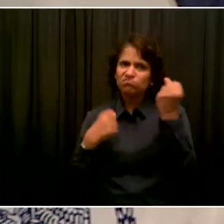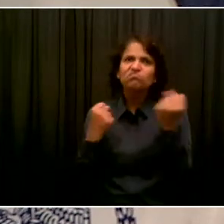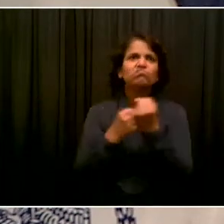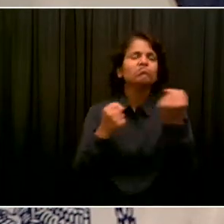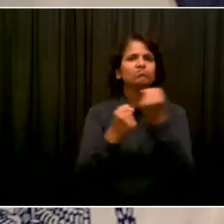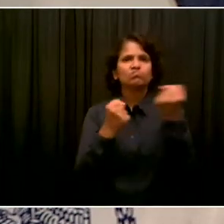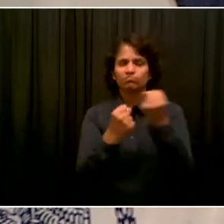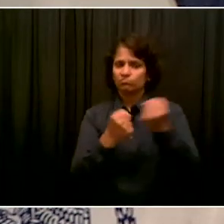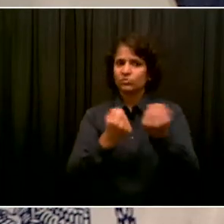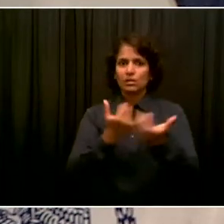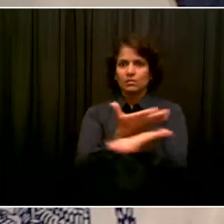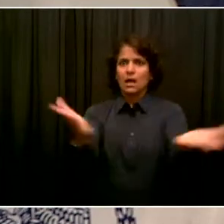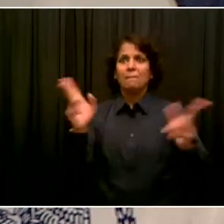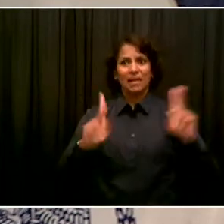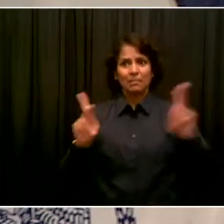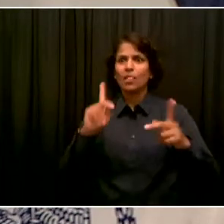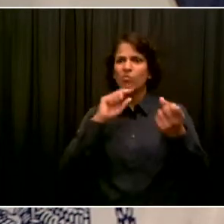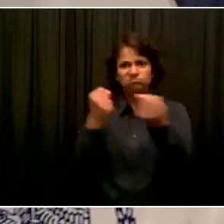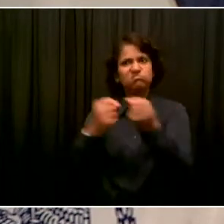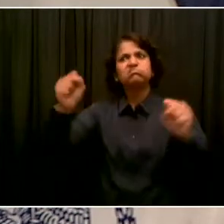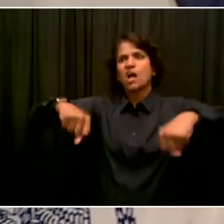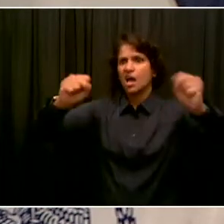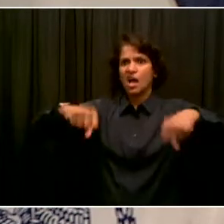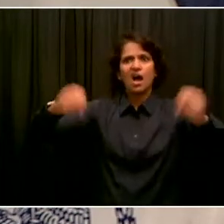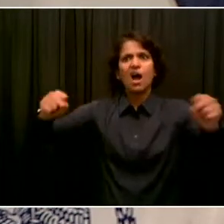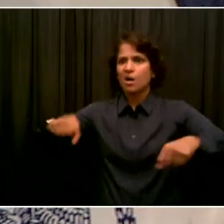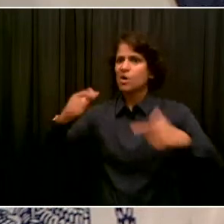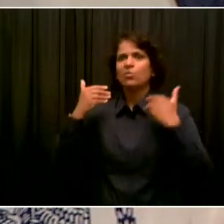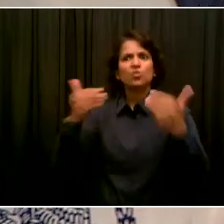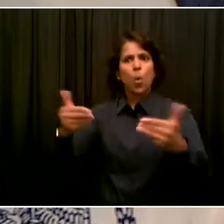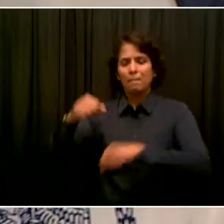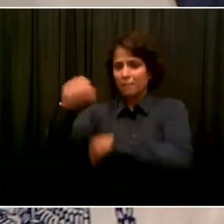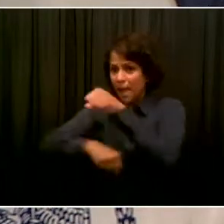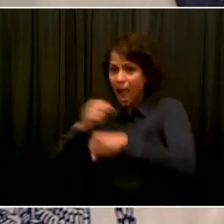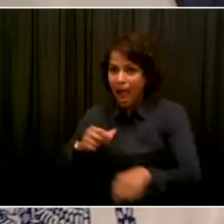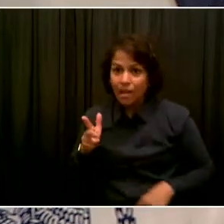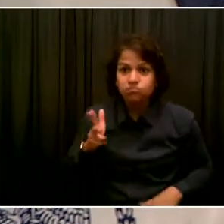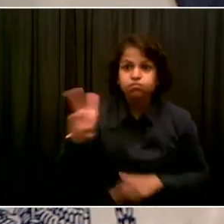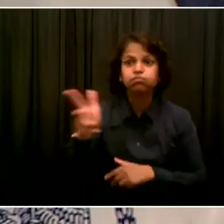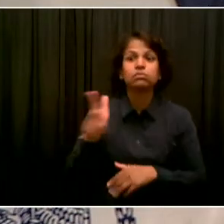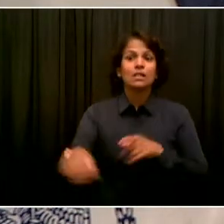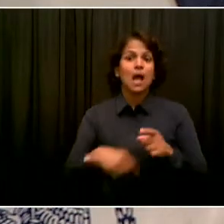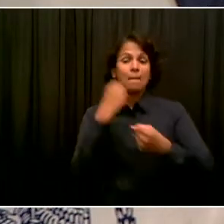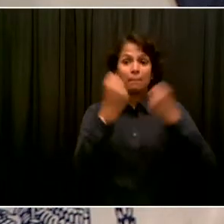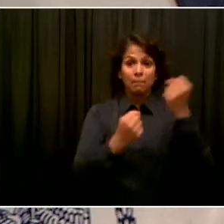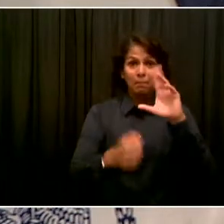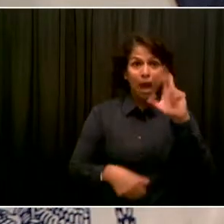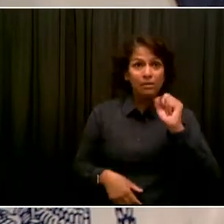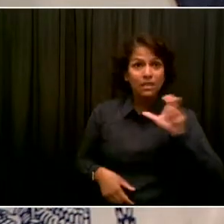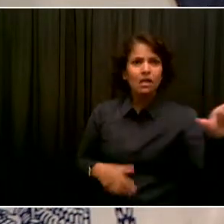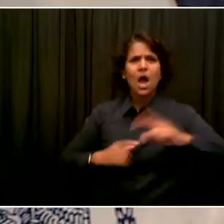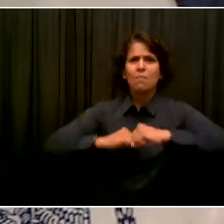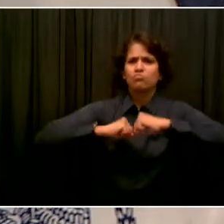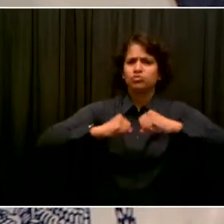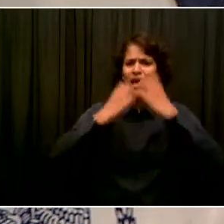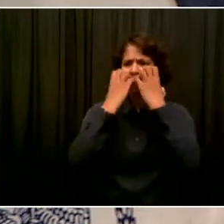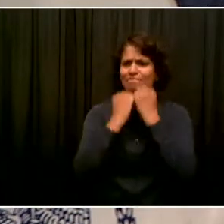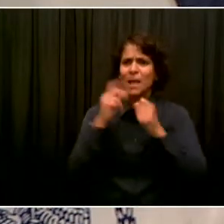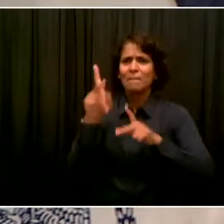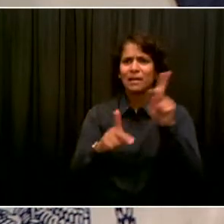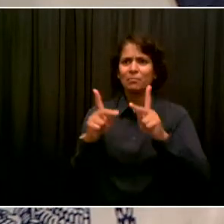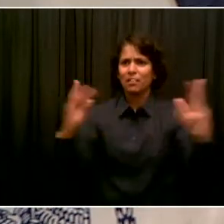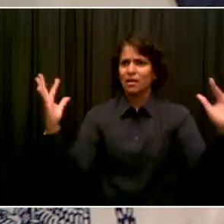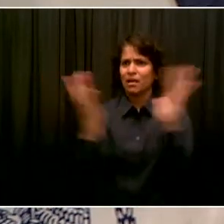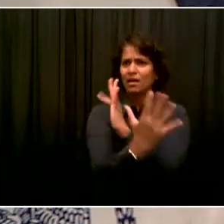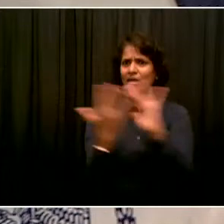in Vision Zero and all the things we have to do to protect people. There's a huge amount of enforcement happening. They didn't used to. Things like speed cameras